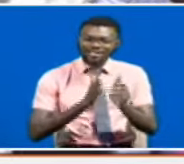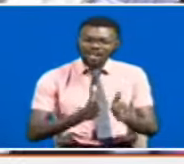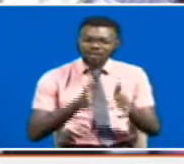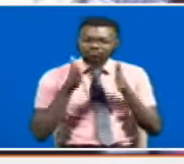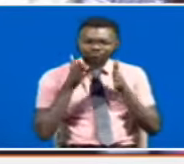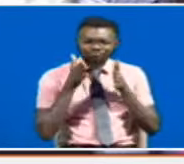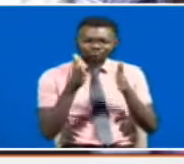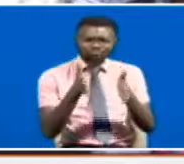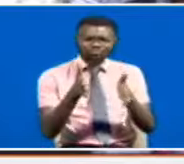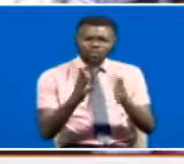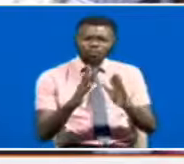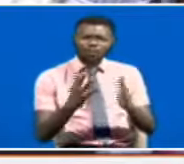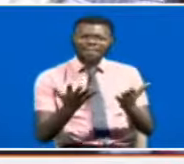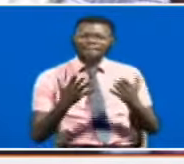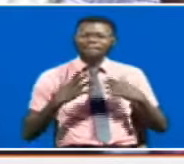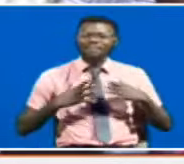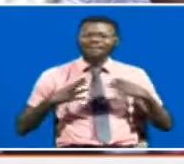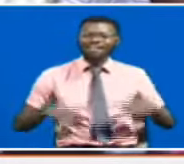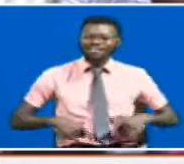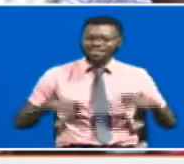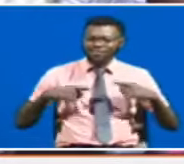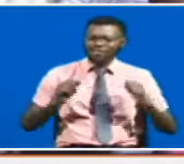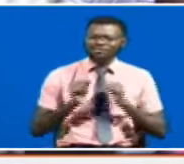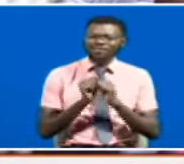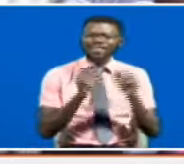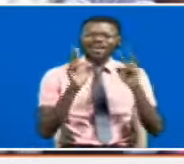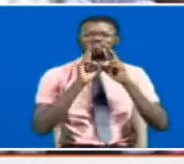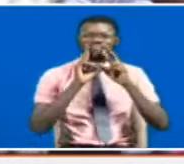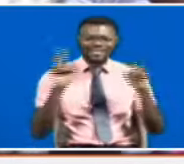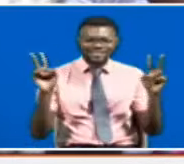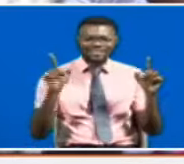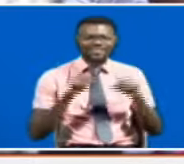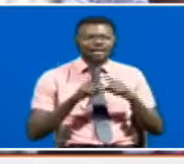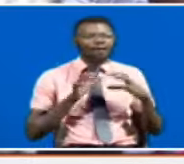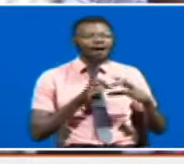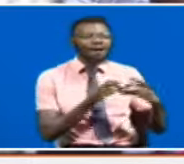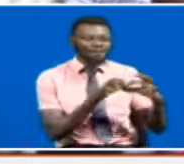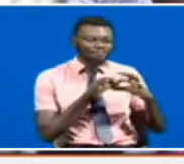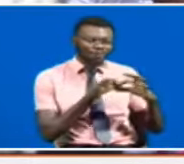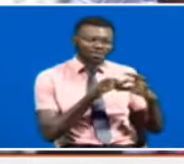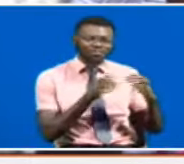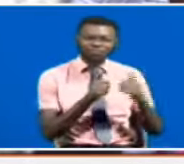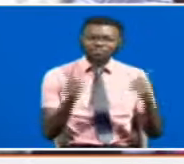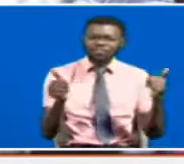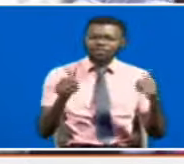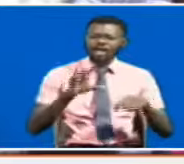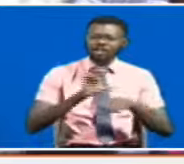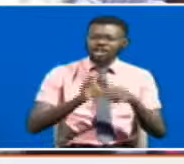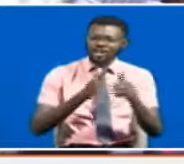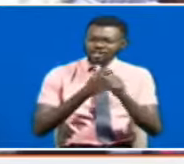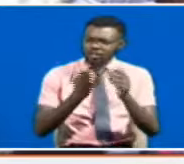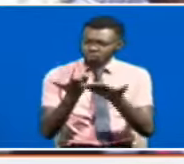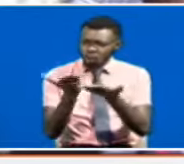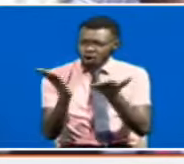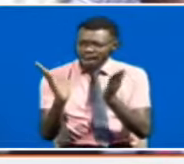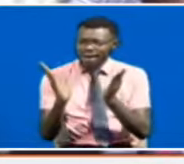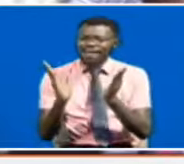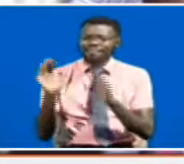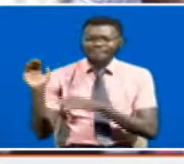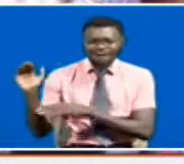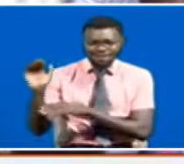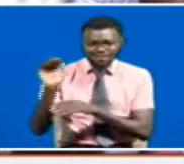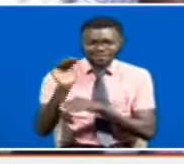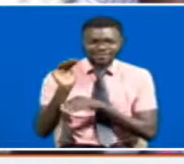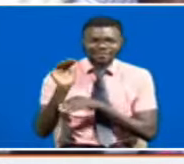that our people live together in peace and harmony. I want to call upon all our church leaders, especially